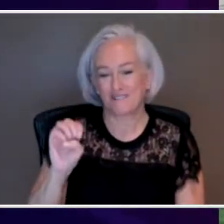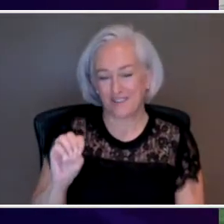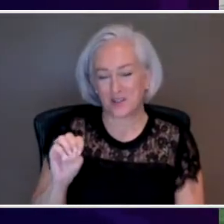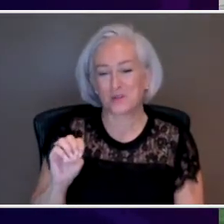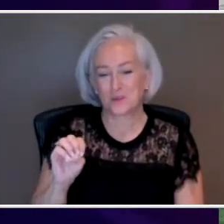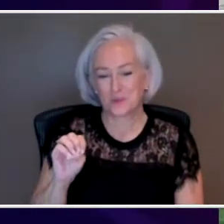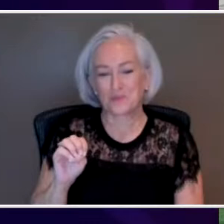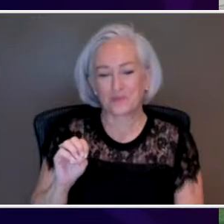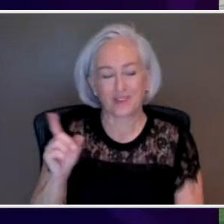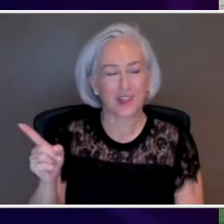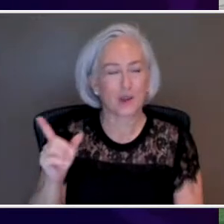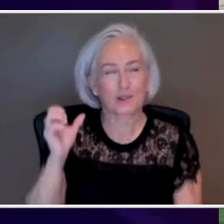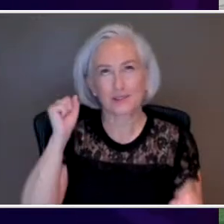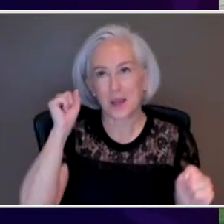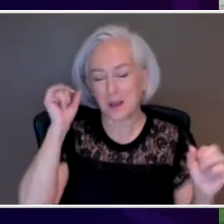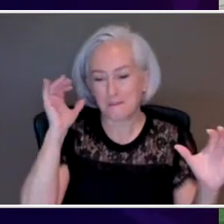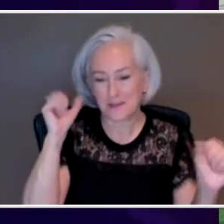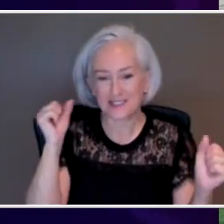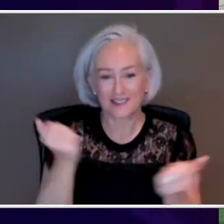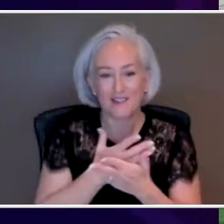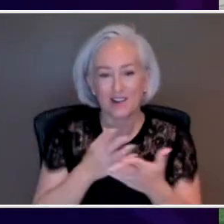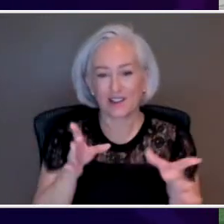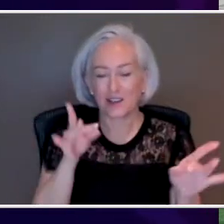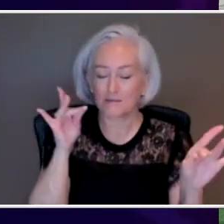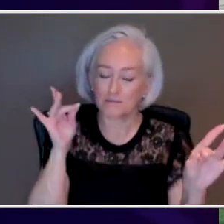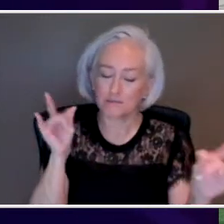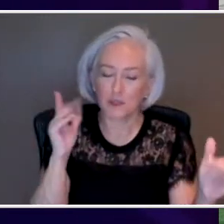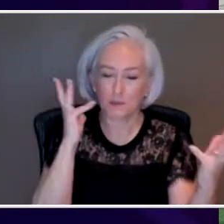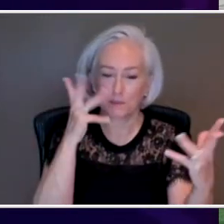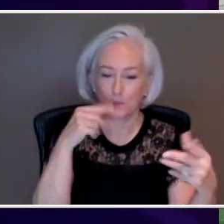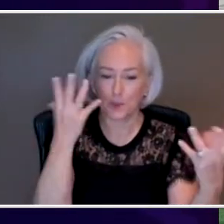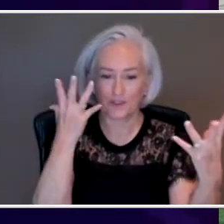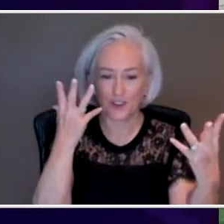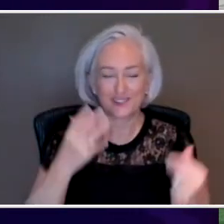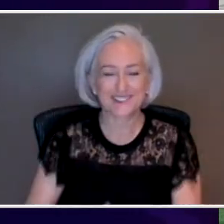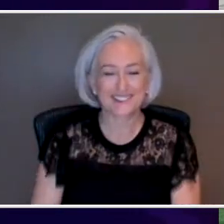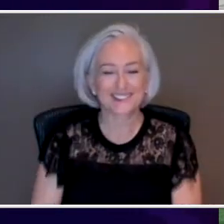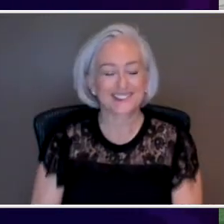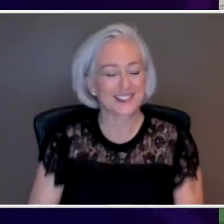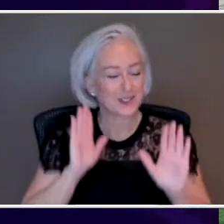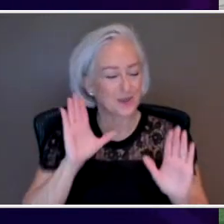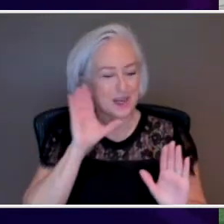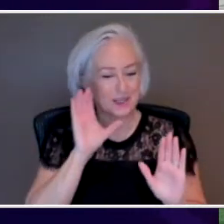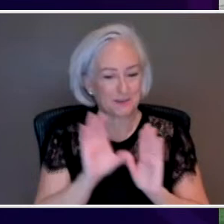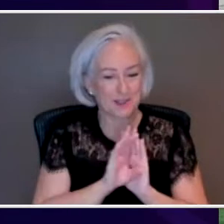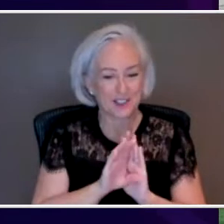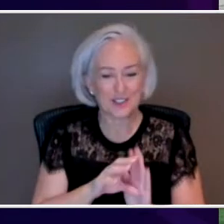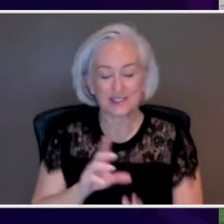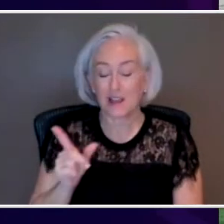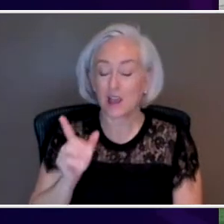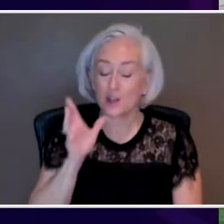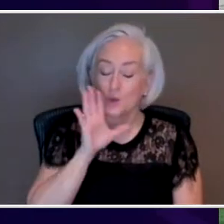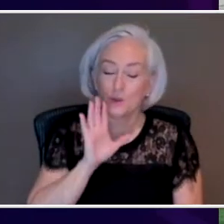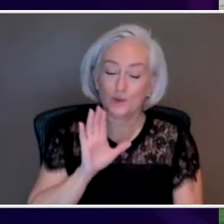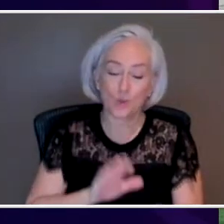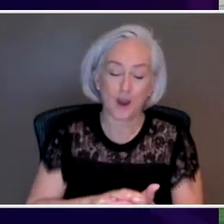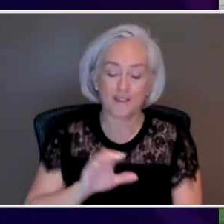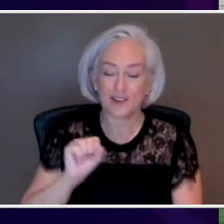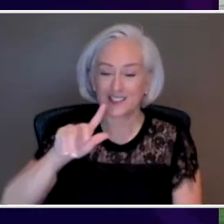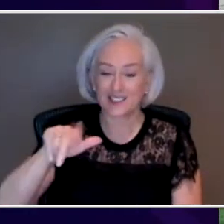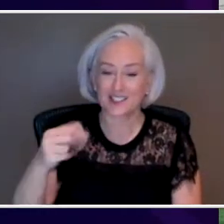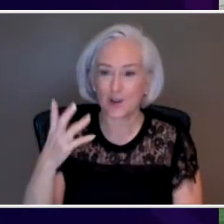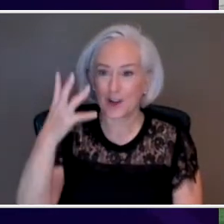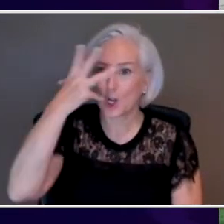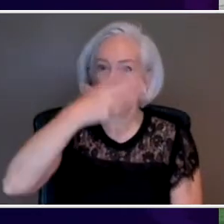super great. Everything worked out wonderful. Pictures are so cool. Thank you. She's gorgeous. Sarah is gorgeous. Yeah, I think